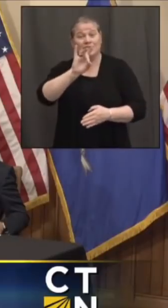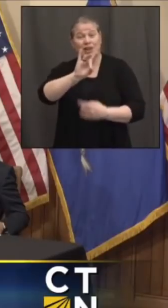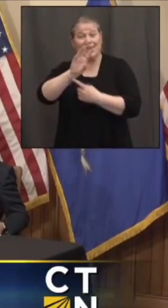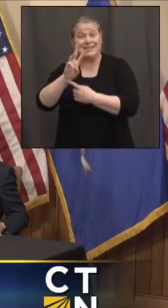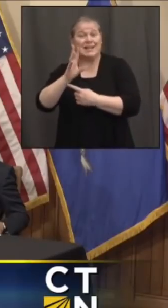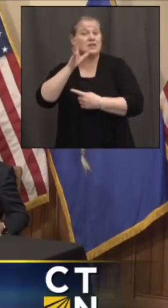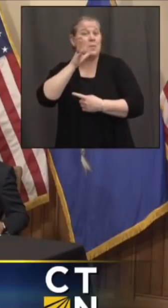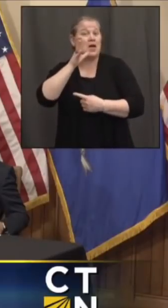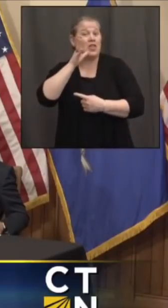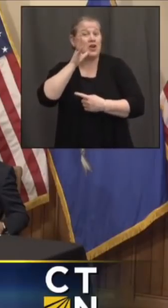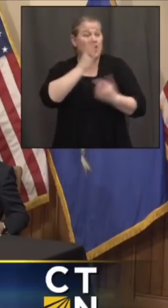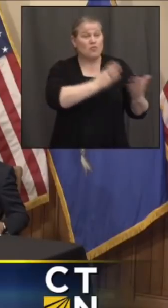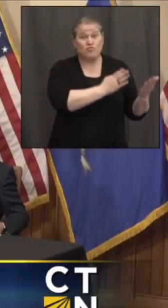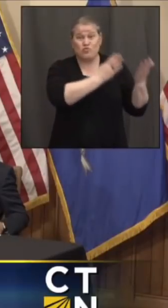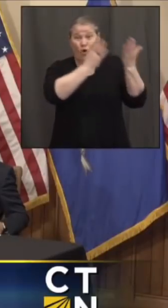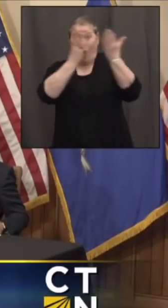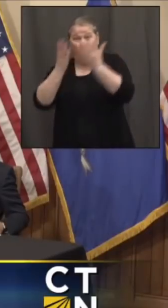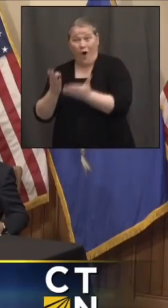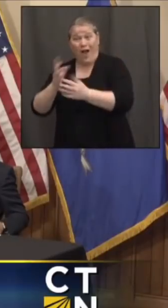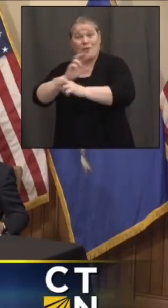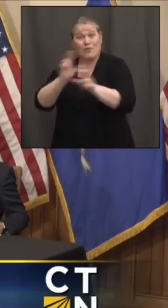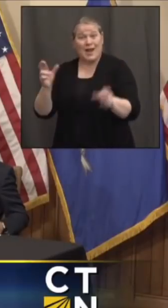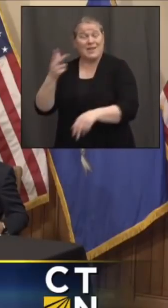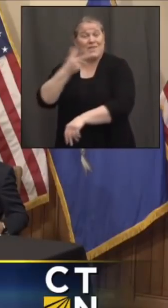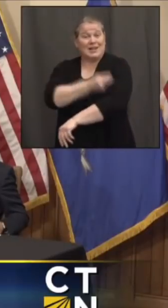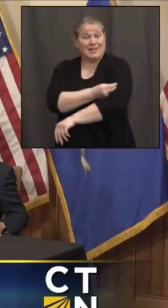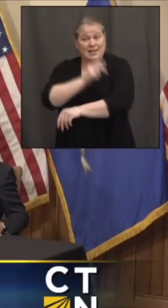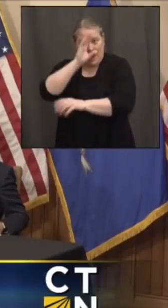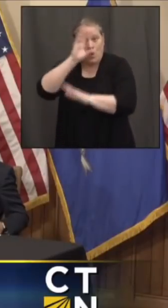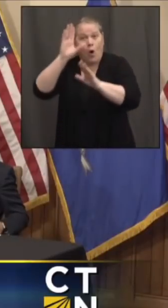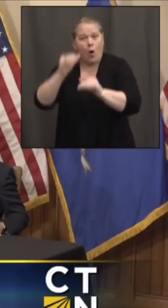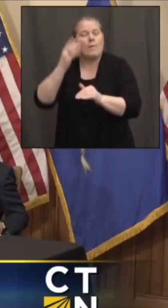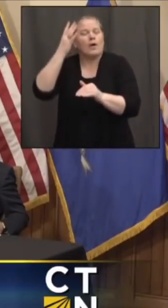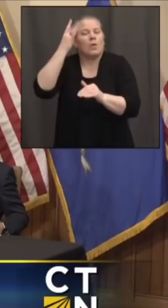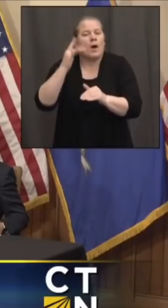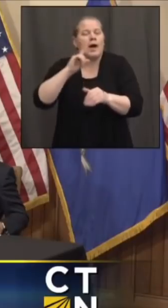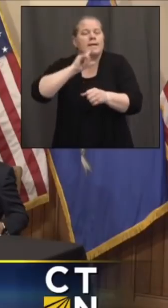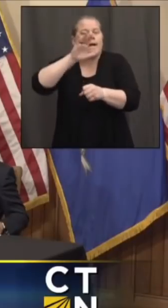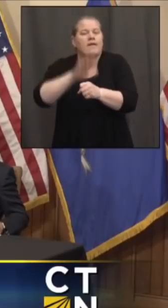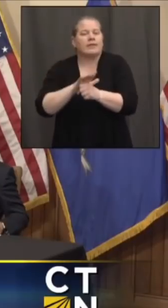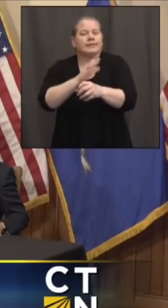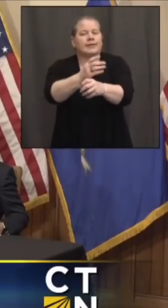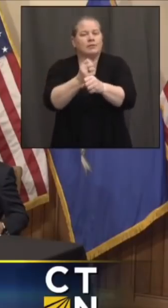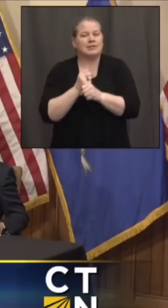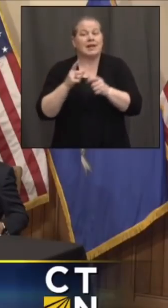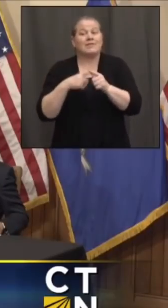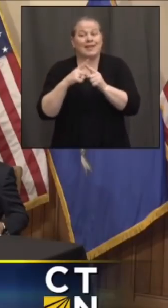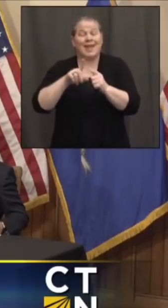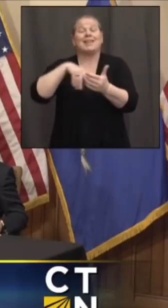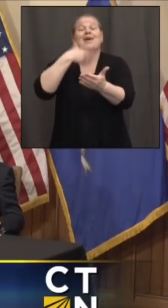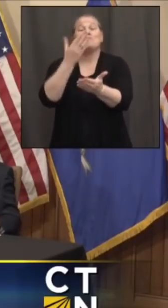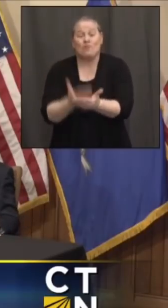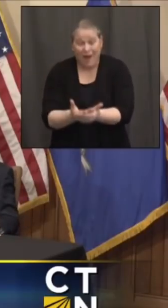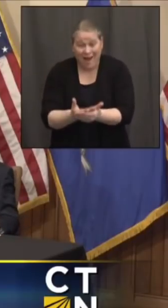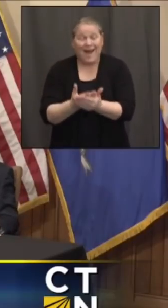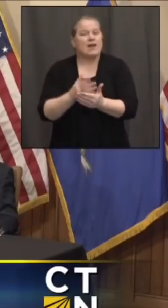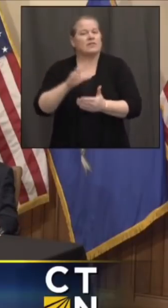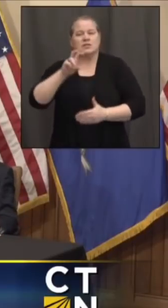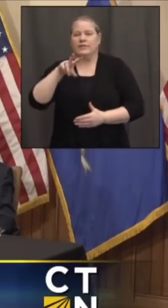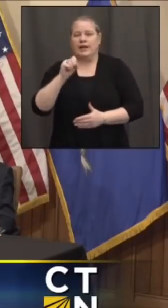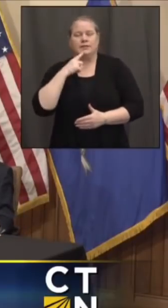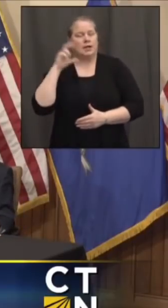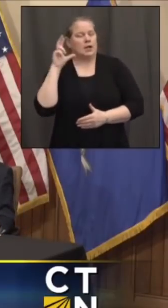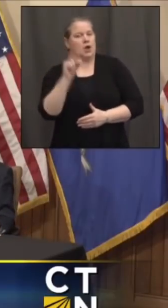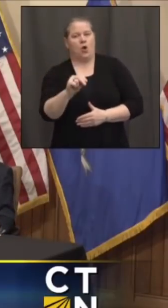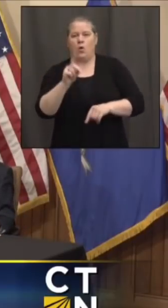to get the vaccine and hopeful that they would get it because they got that confirmation and then were turned away. So is there